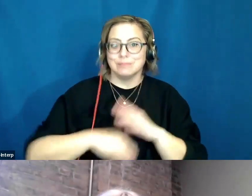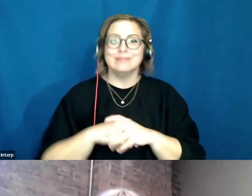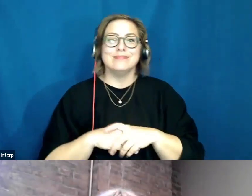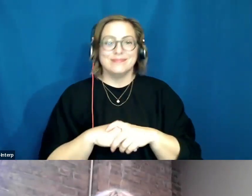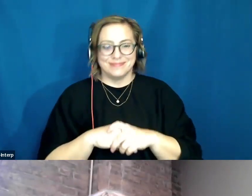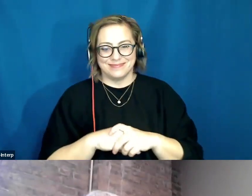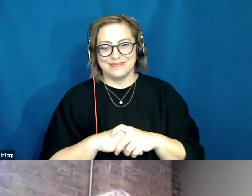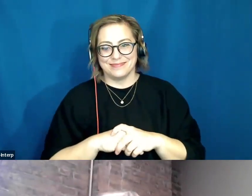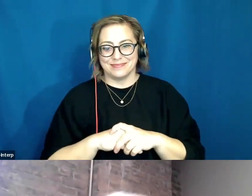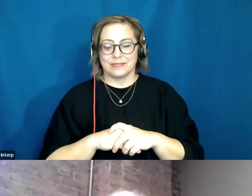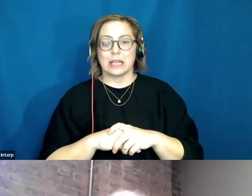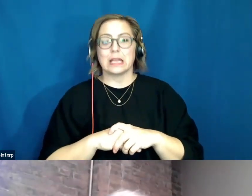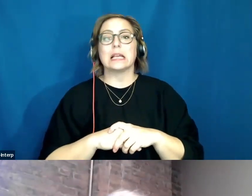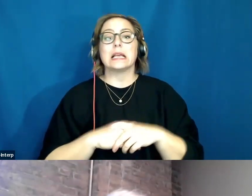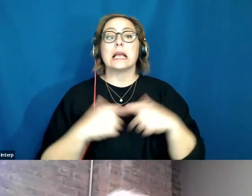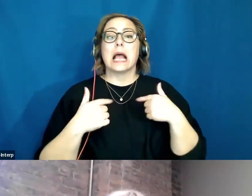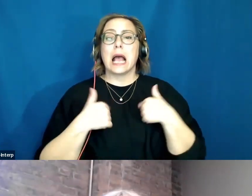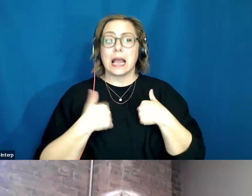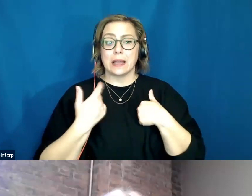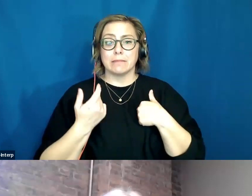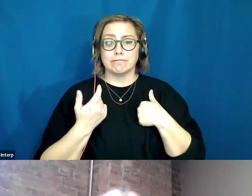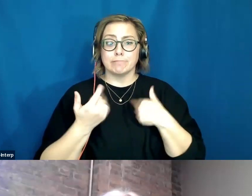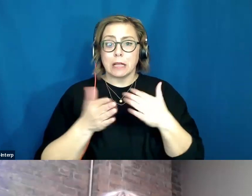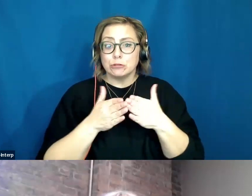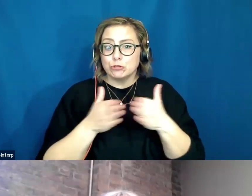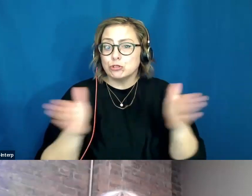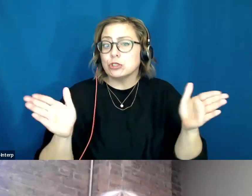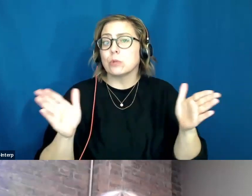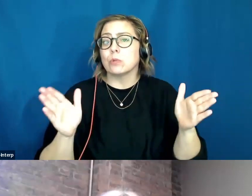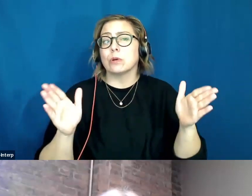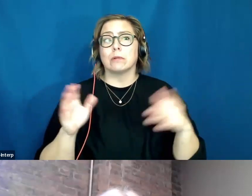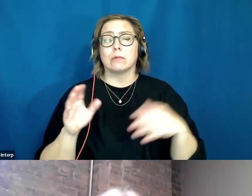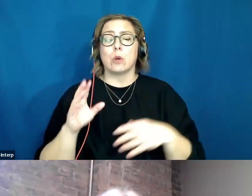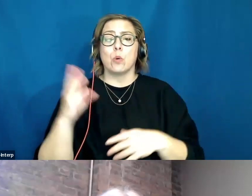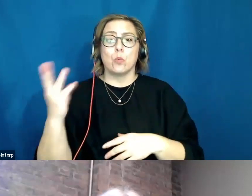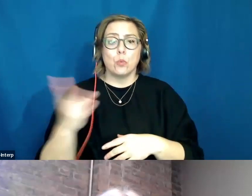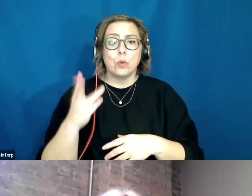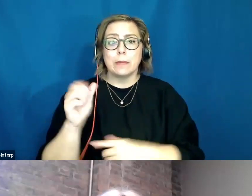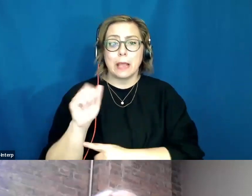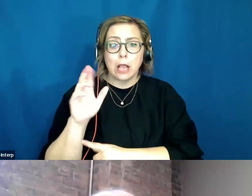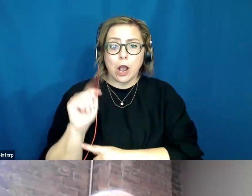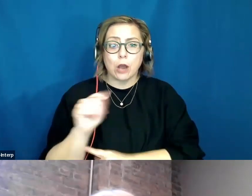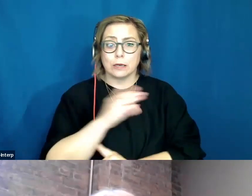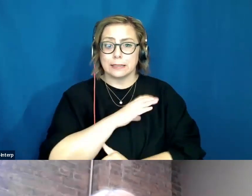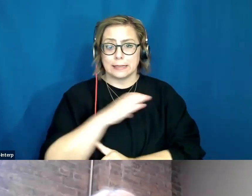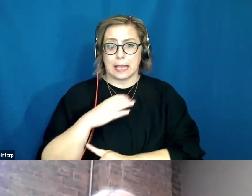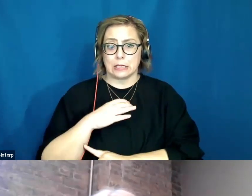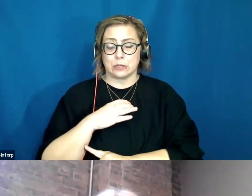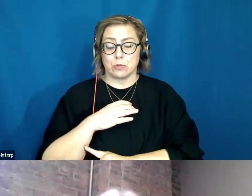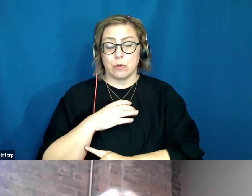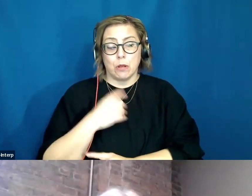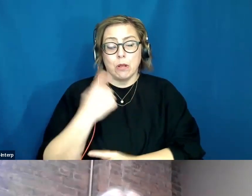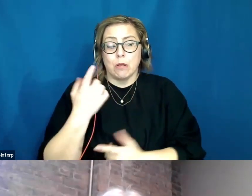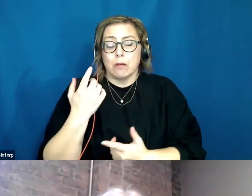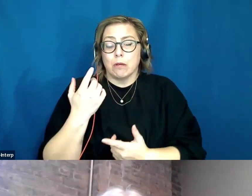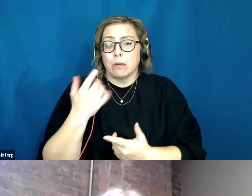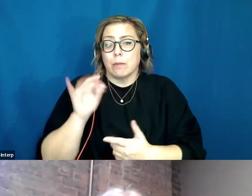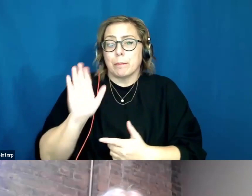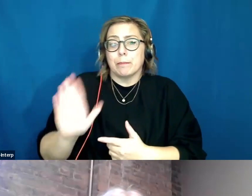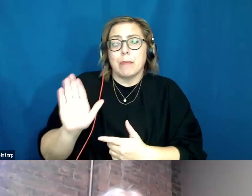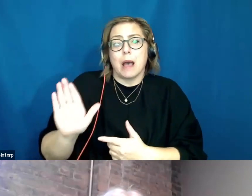I have a bit of an overview of what the Winnipeg Arts Council is, and I thought maybe what I would do is